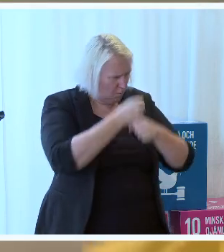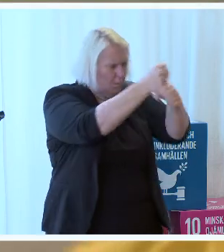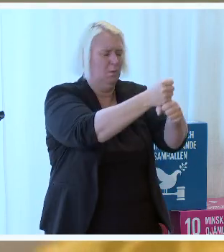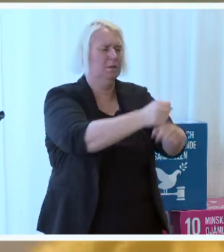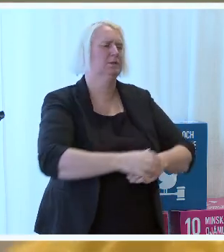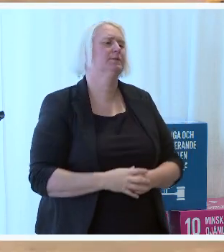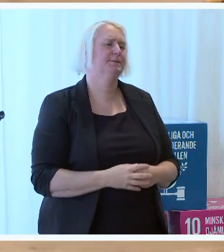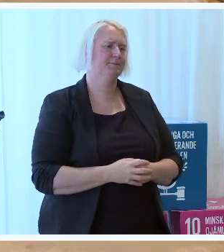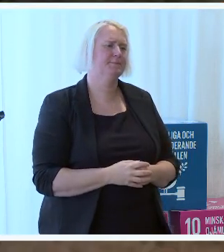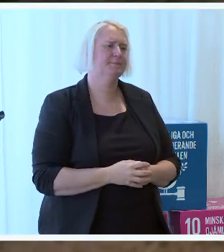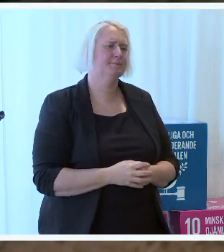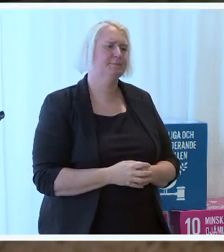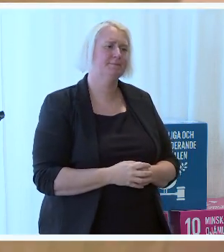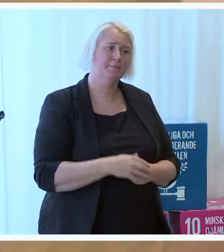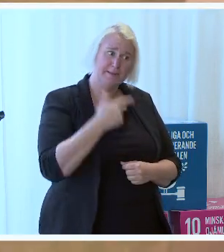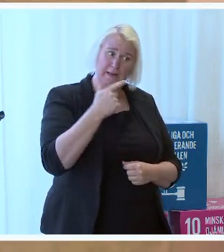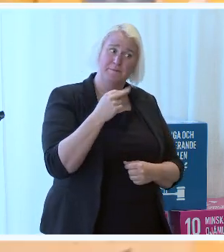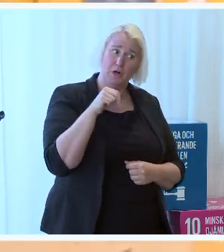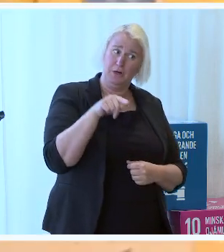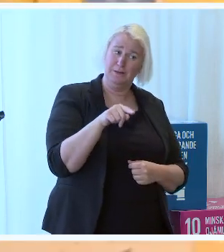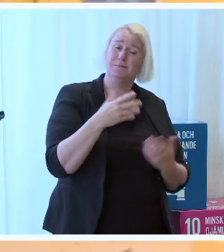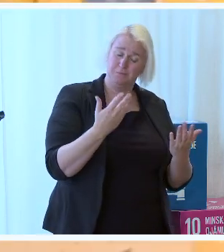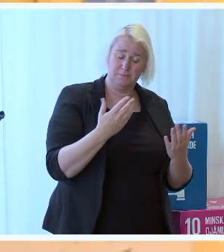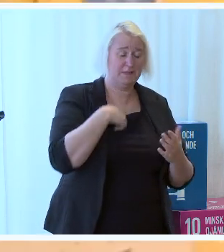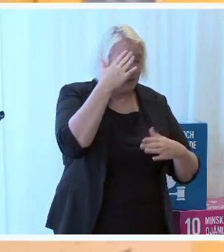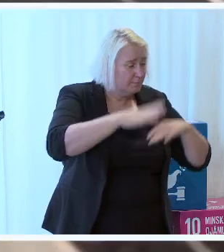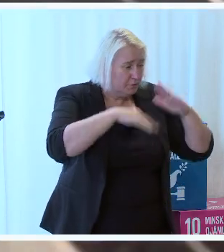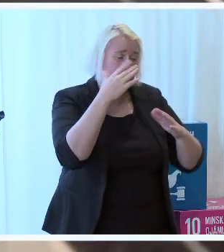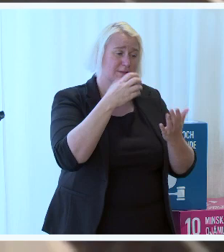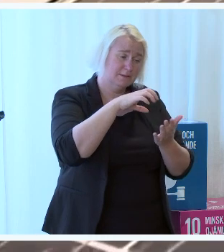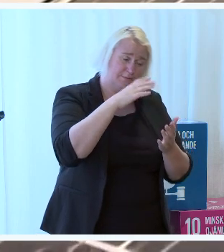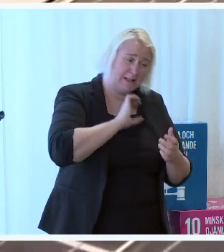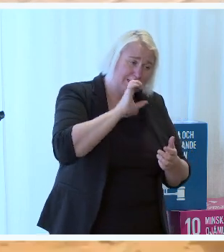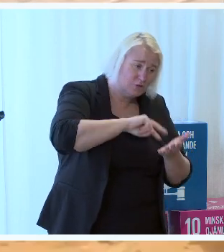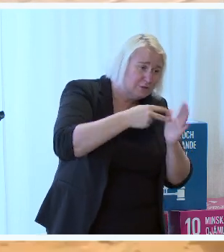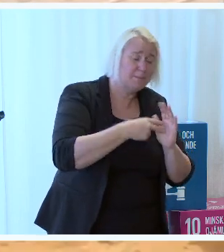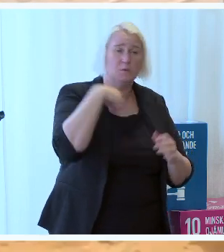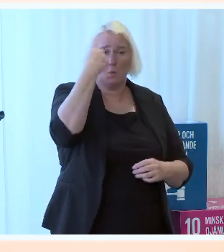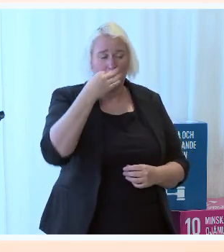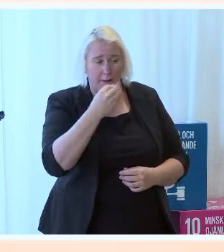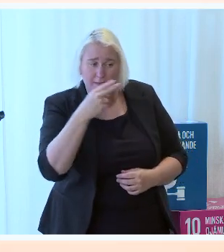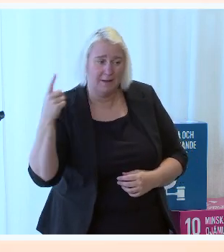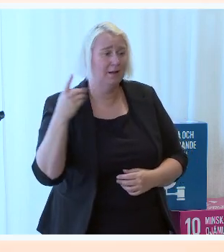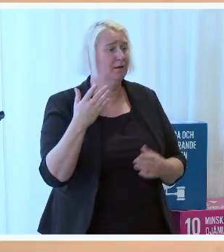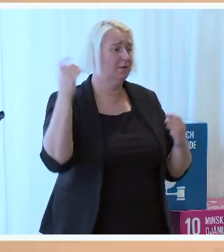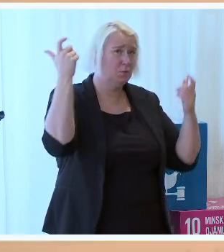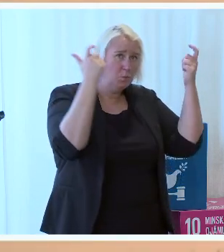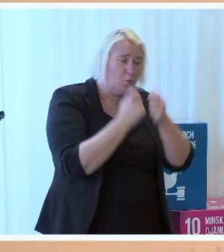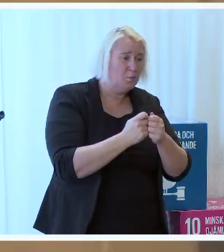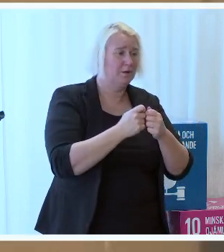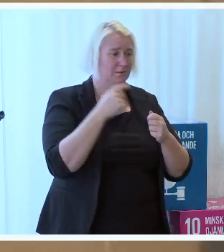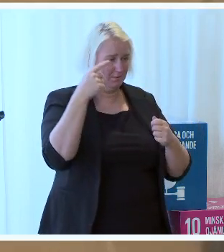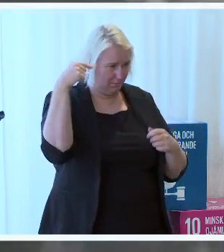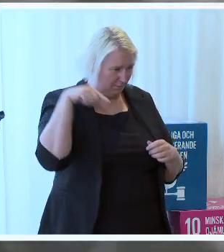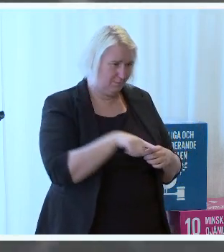Because of you, we're building water systems, solar-panelled boreholes like this one that harness the power of the sun to bring water to